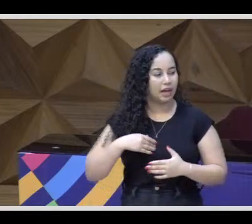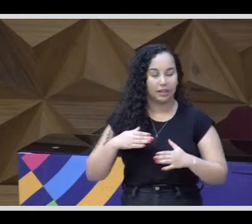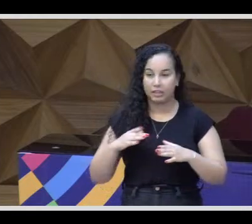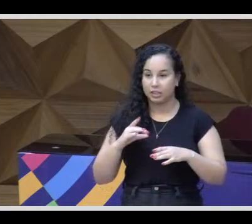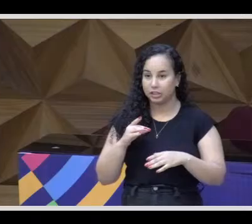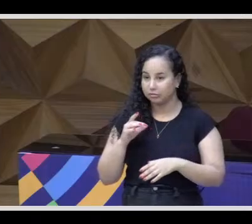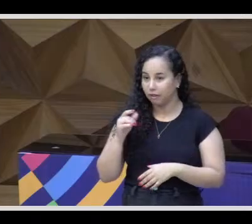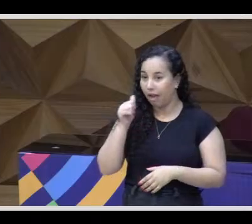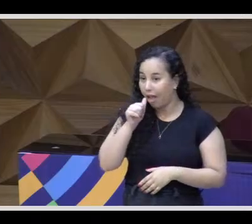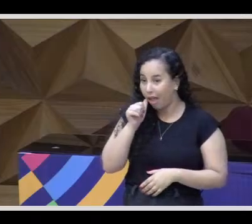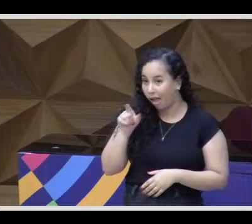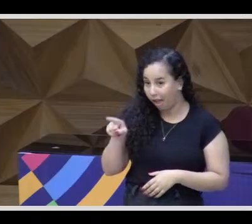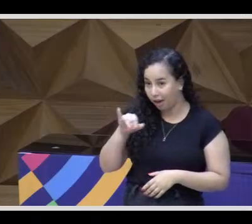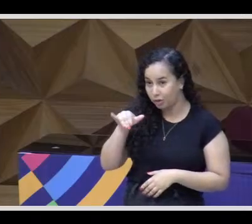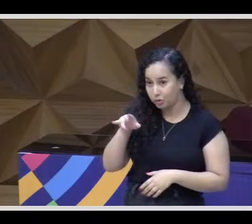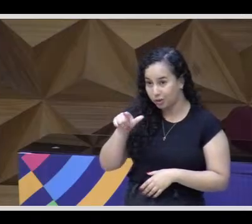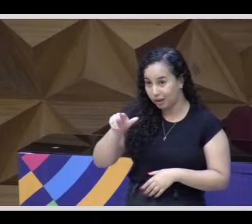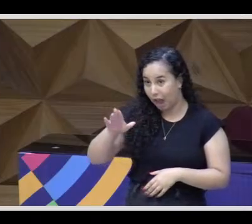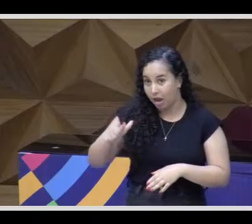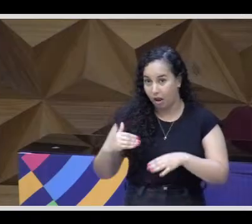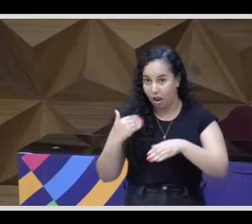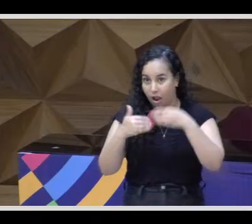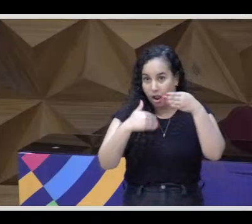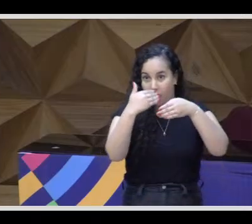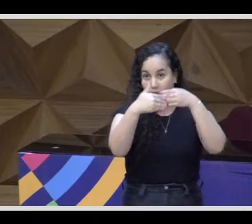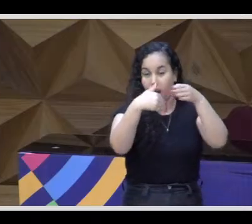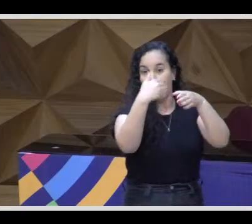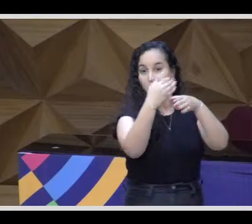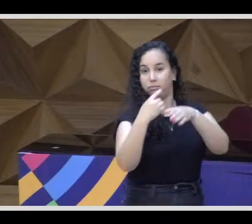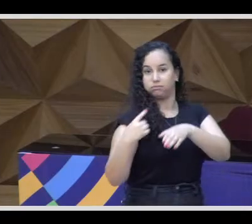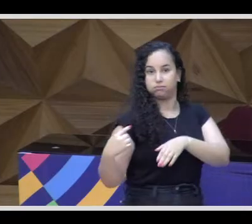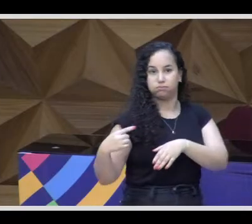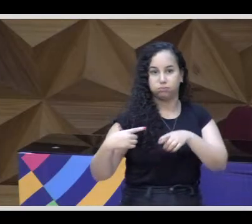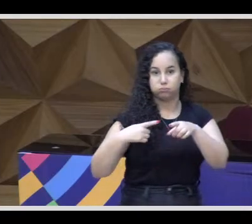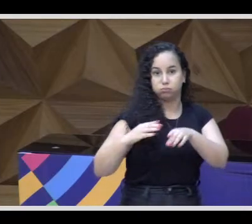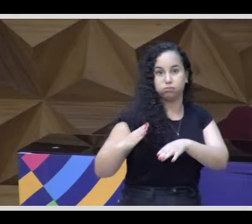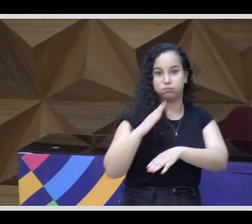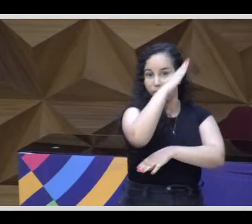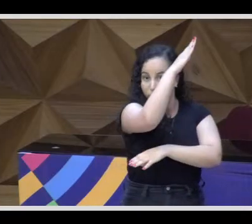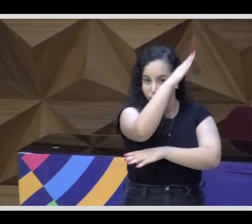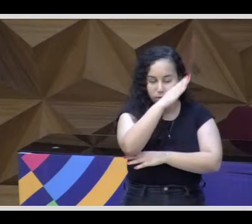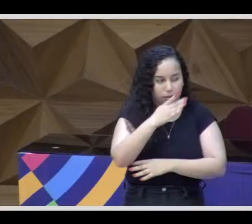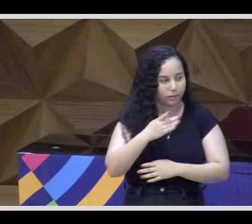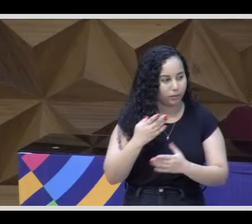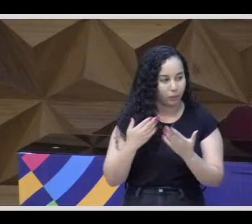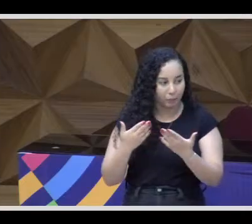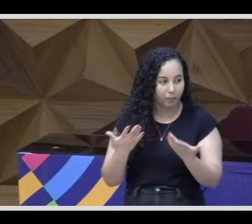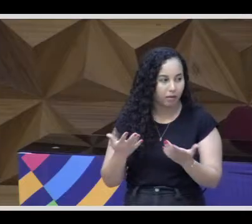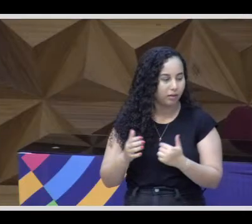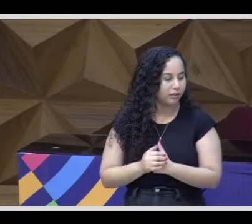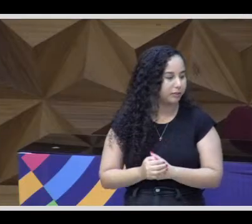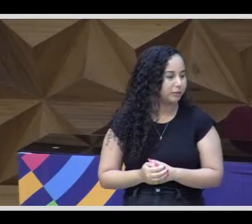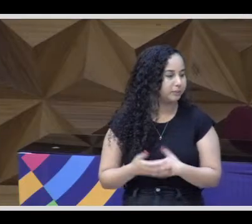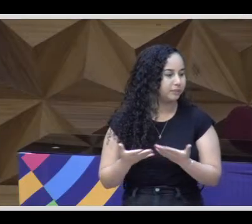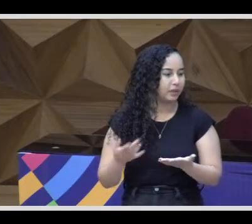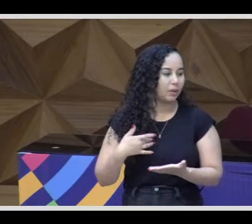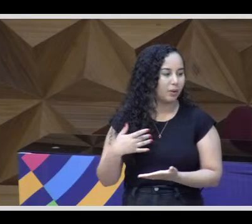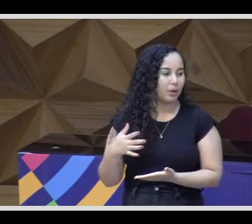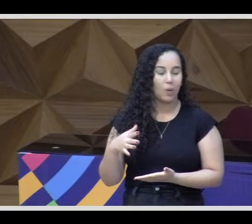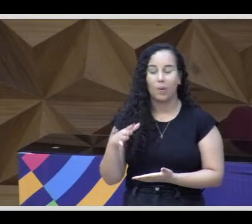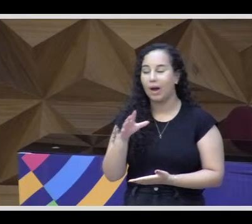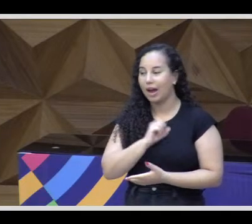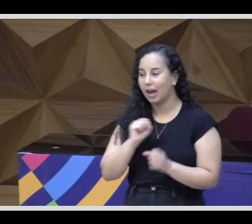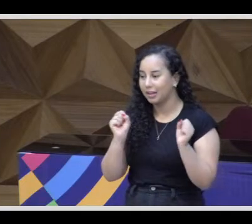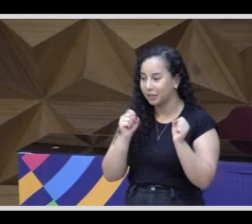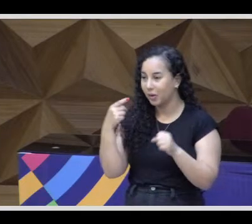was going to the up, and the distance between other competitors were really great. So I love this story